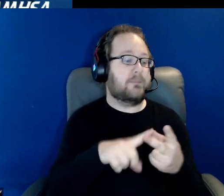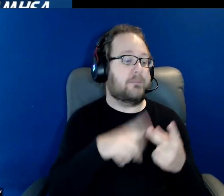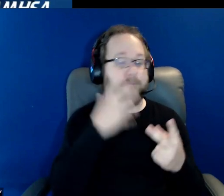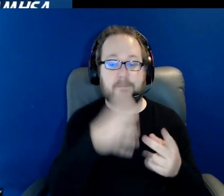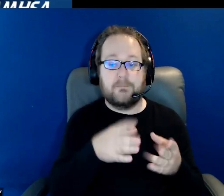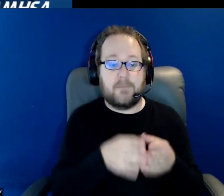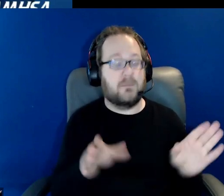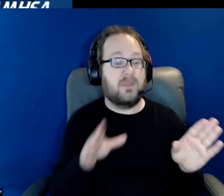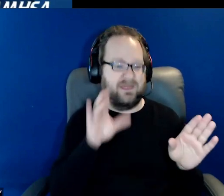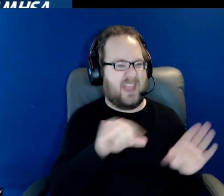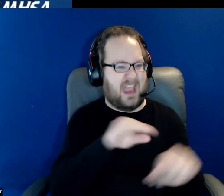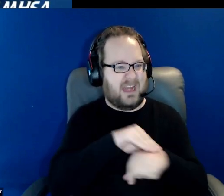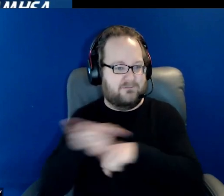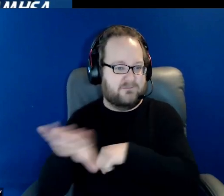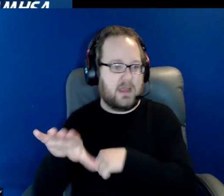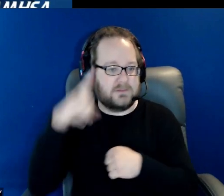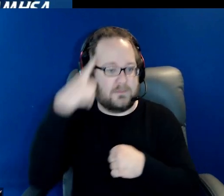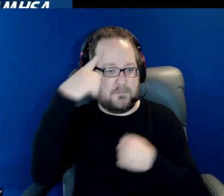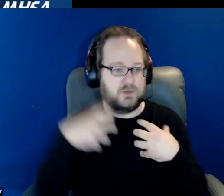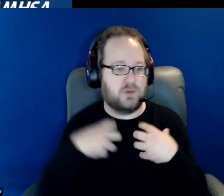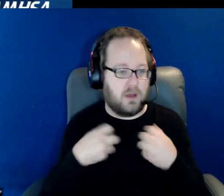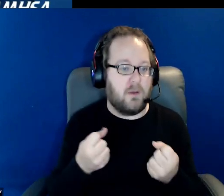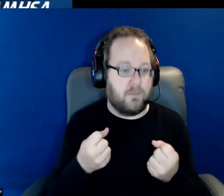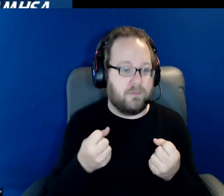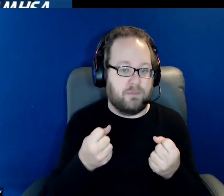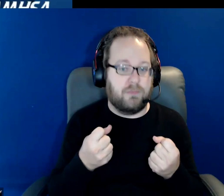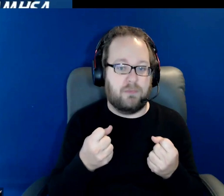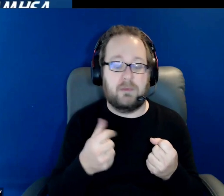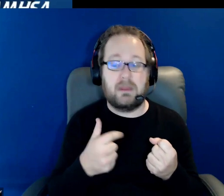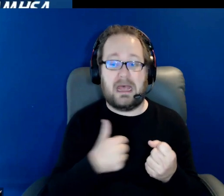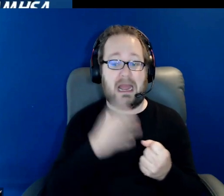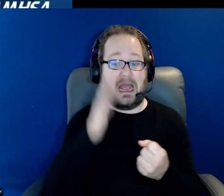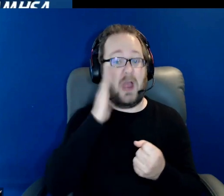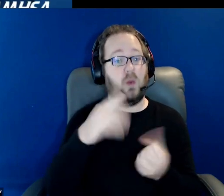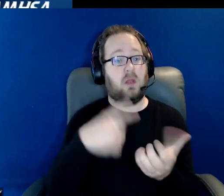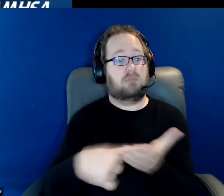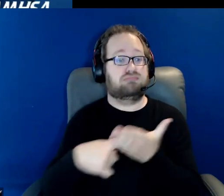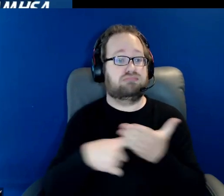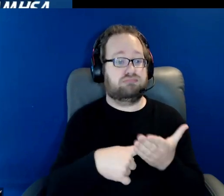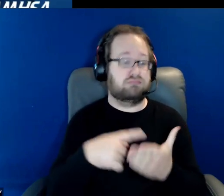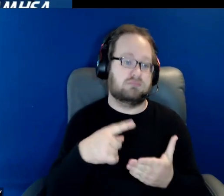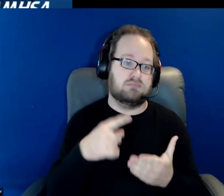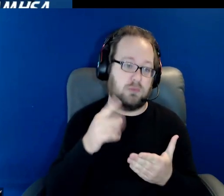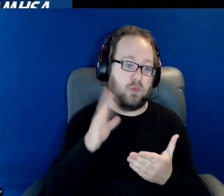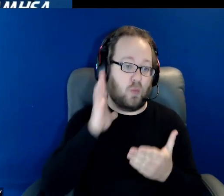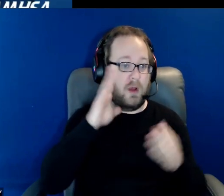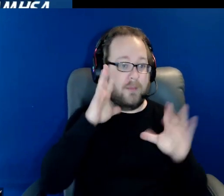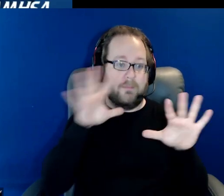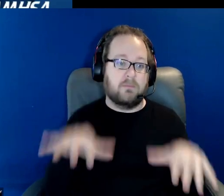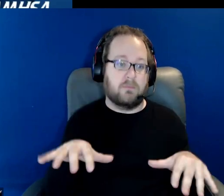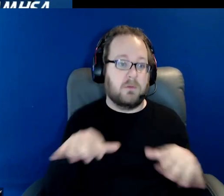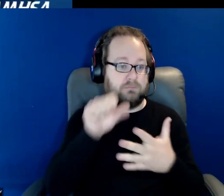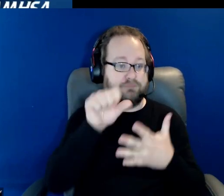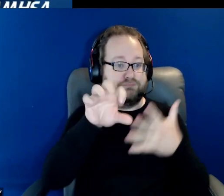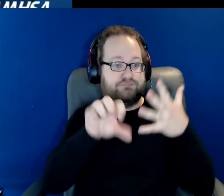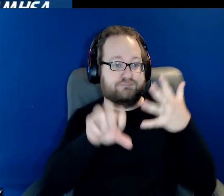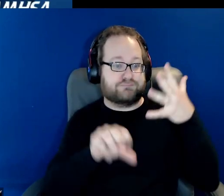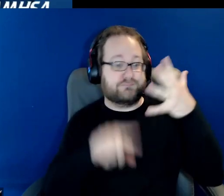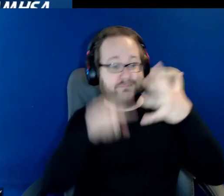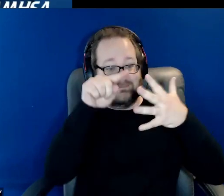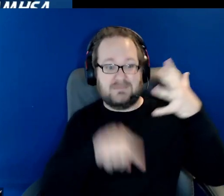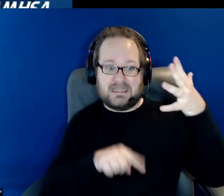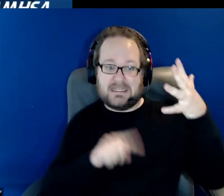alarming, and I will be sharing some data that is alarming, we must think in terms of actions that we can